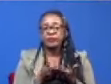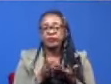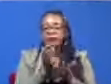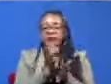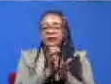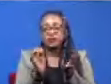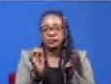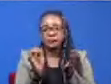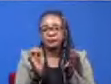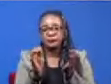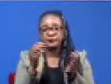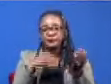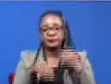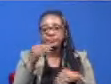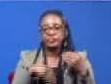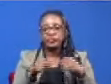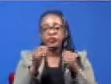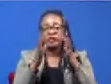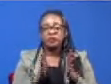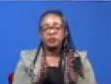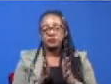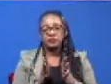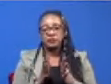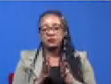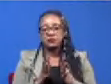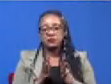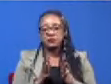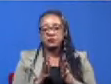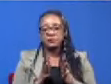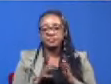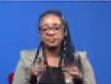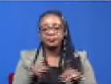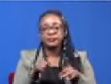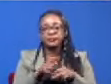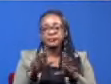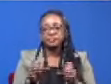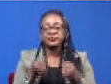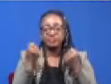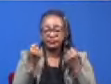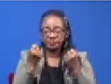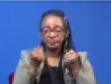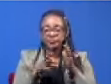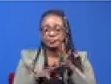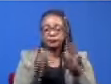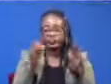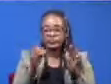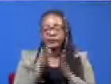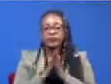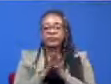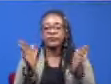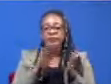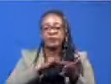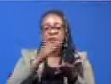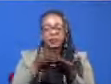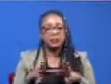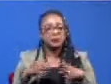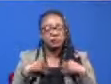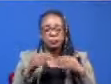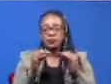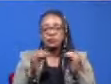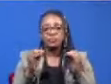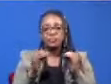punish corrupt officials and recover stolen public funds is unacceptable. There